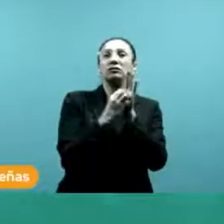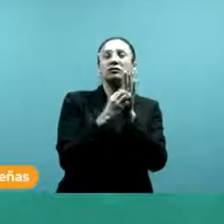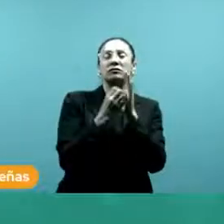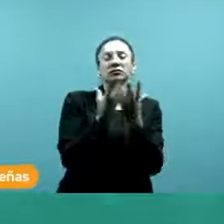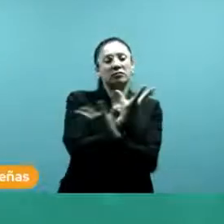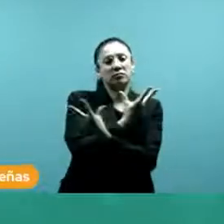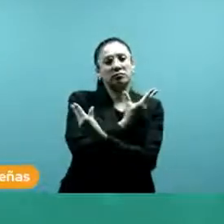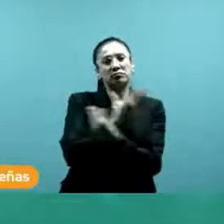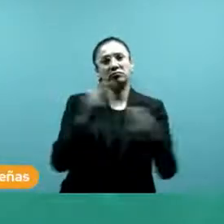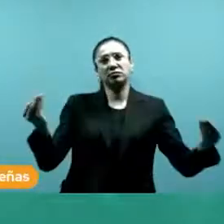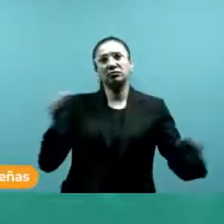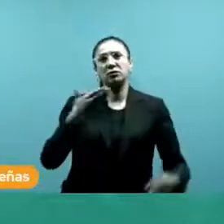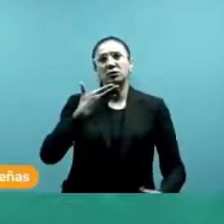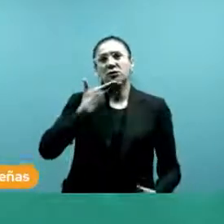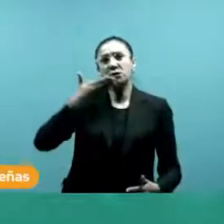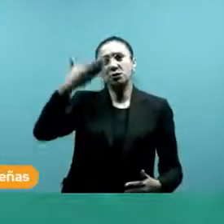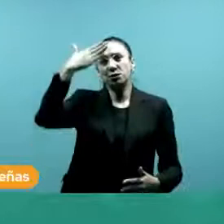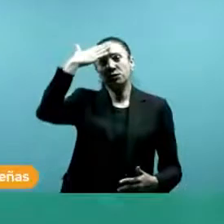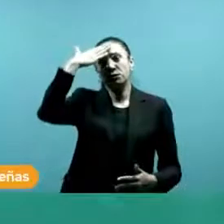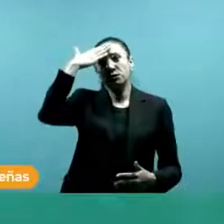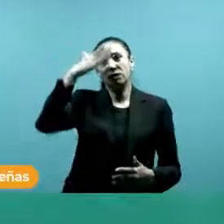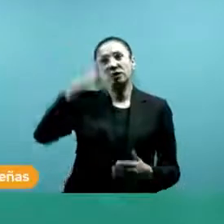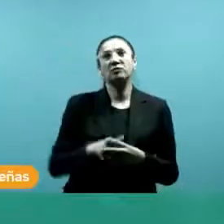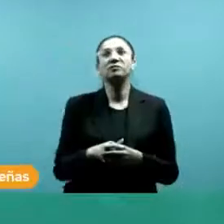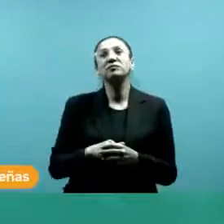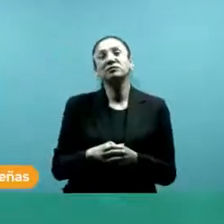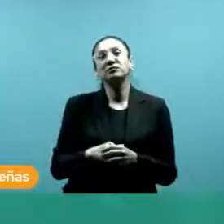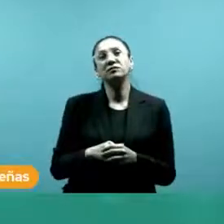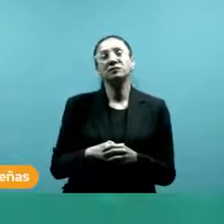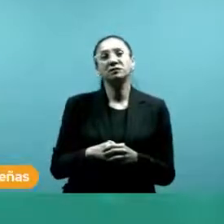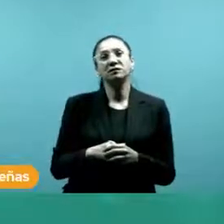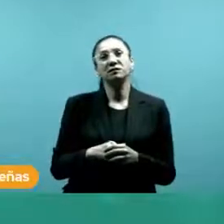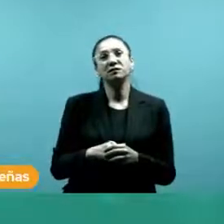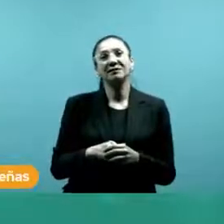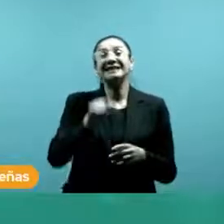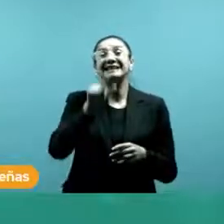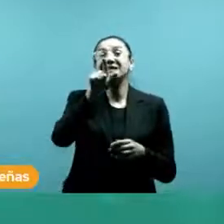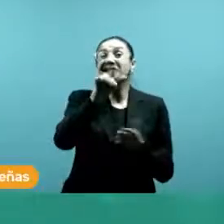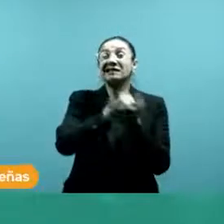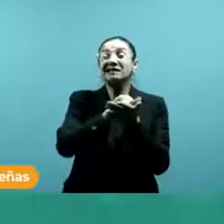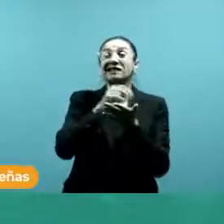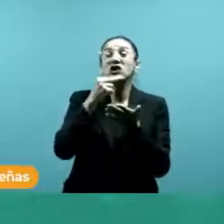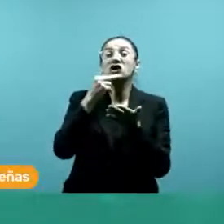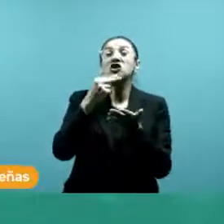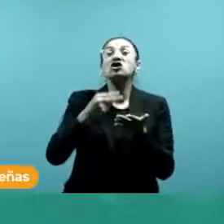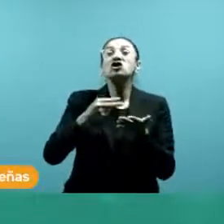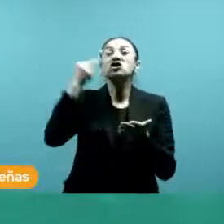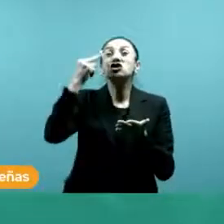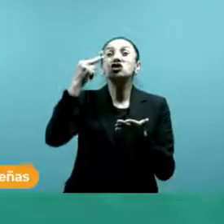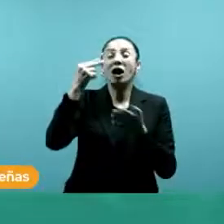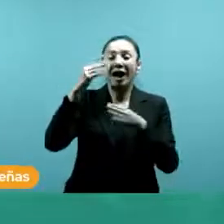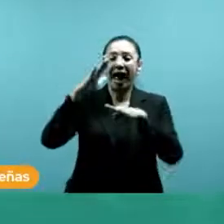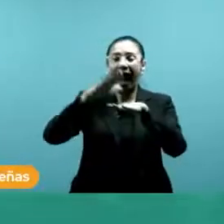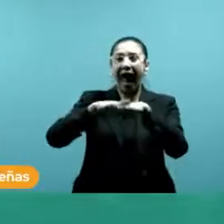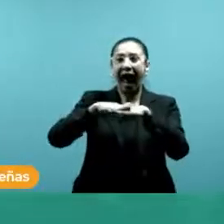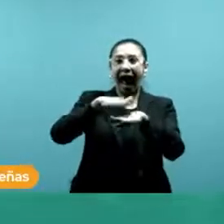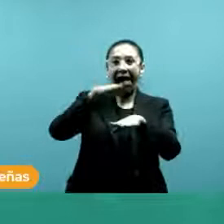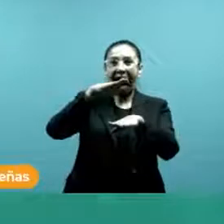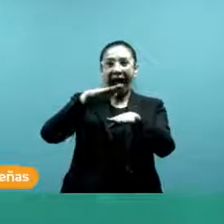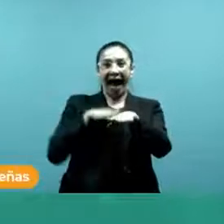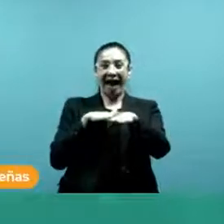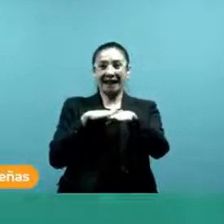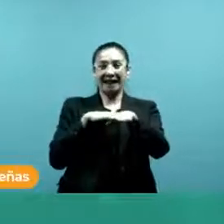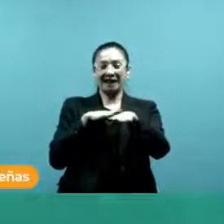judío. And however, the story starts earlier. So let me give you a little bit of historical